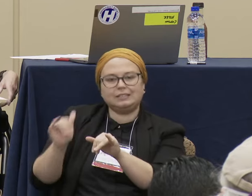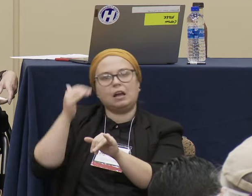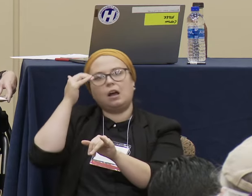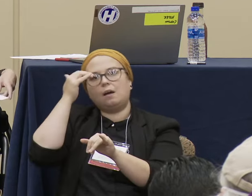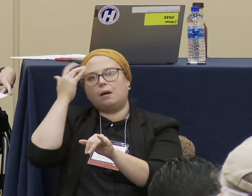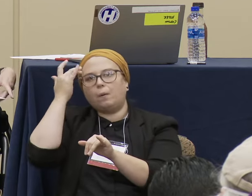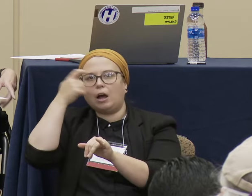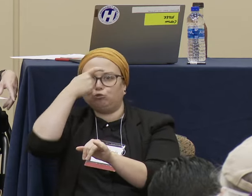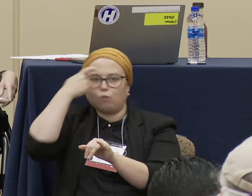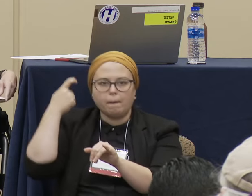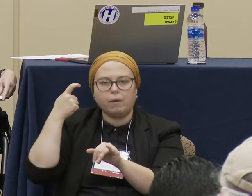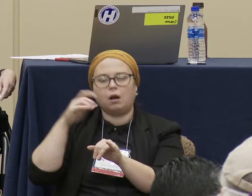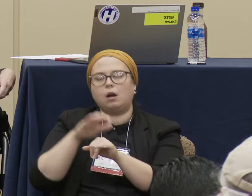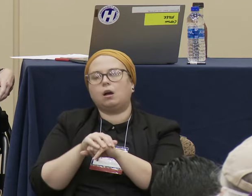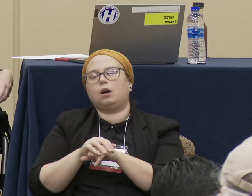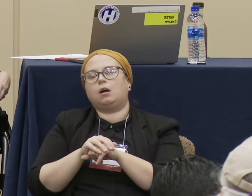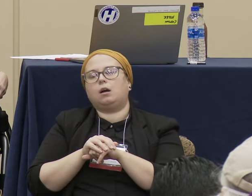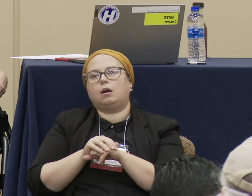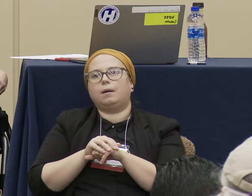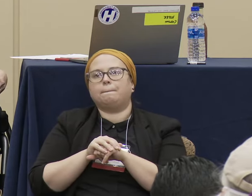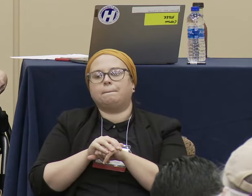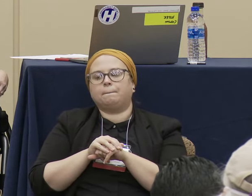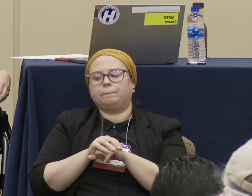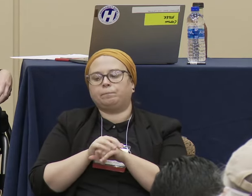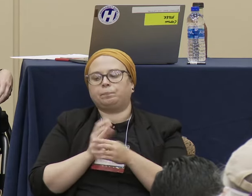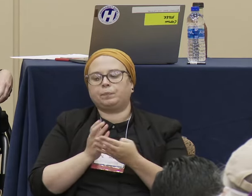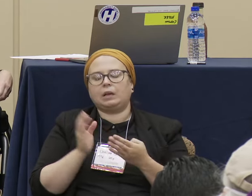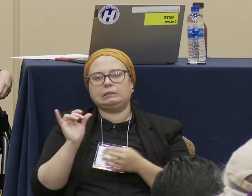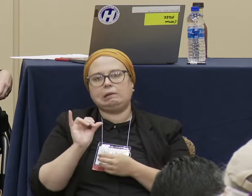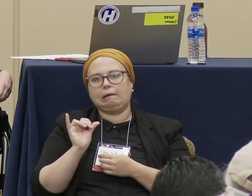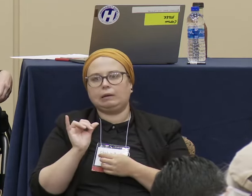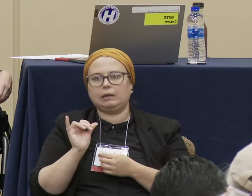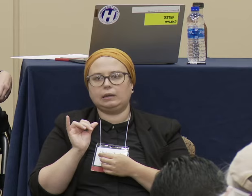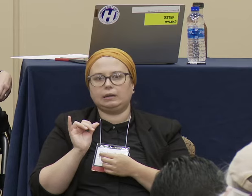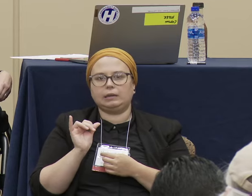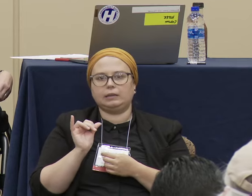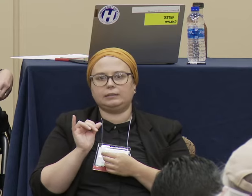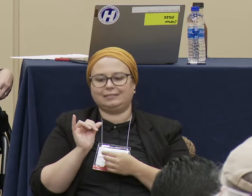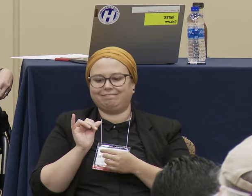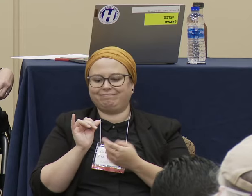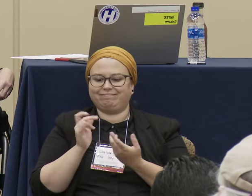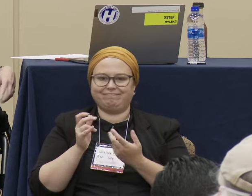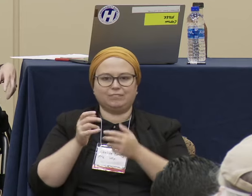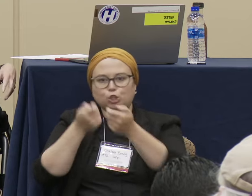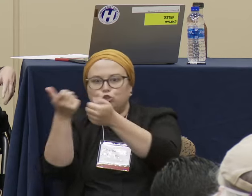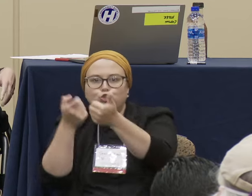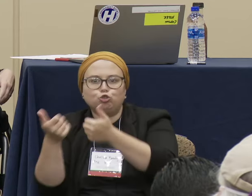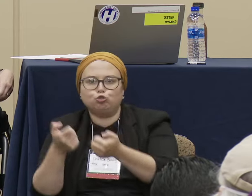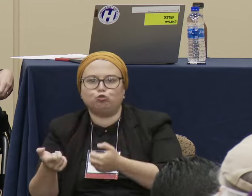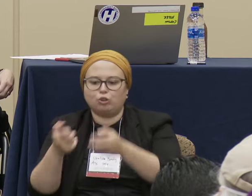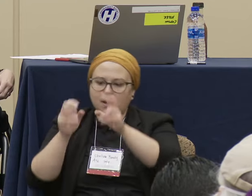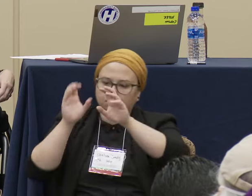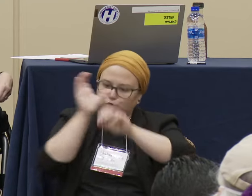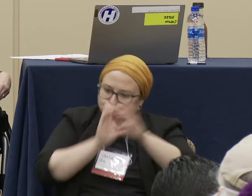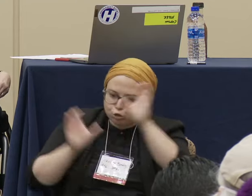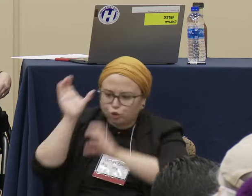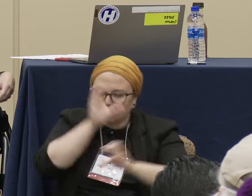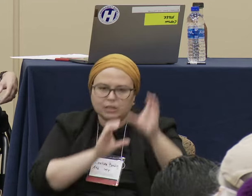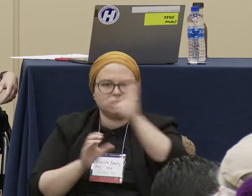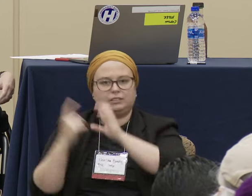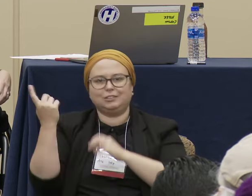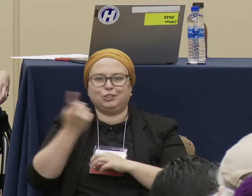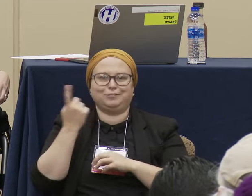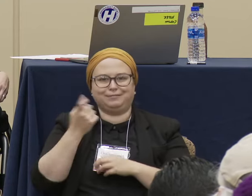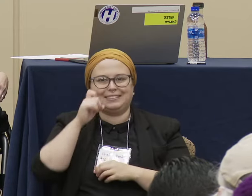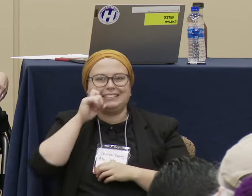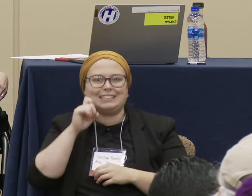trauma. It's because of things like strip searches, which are nothing but basically